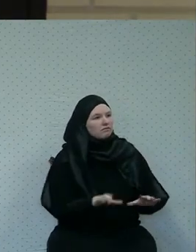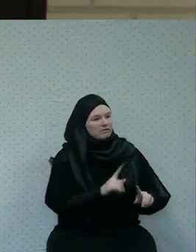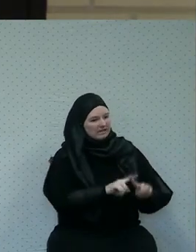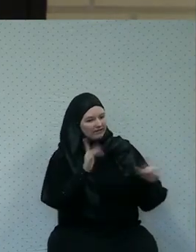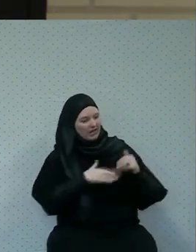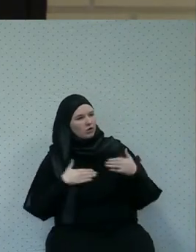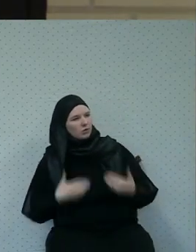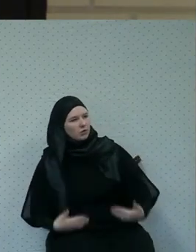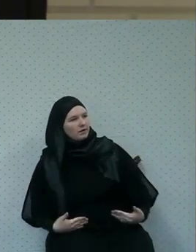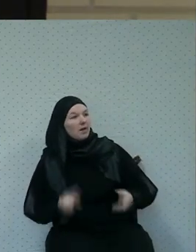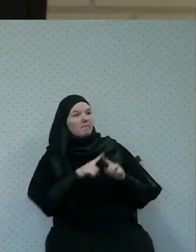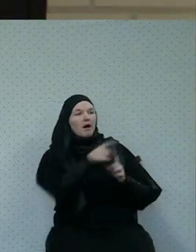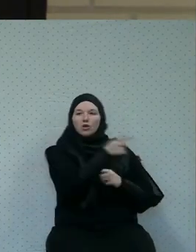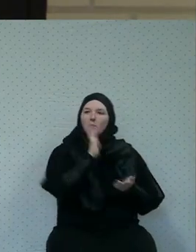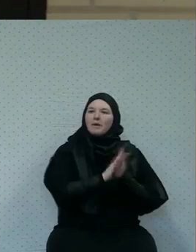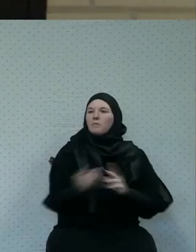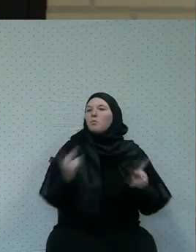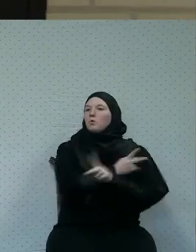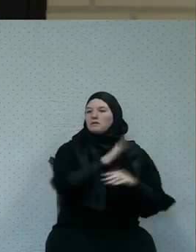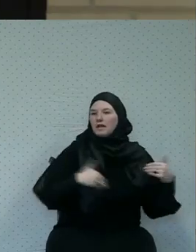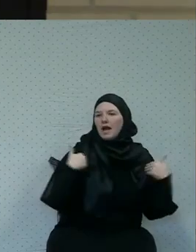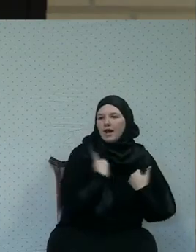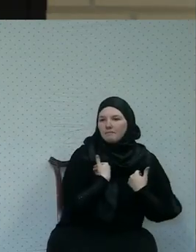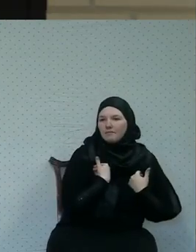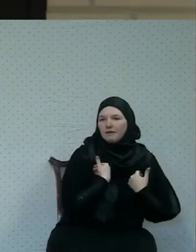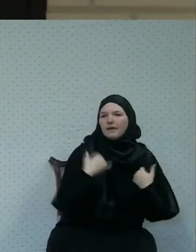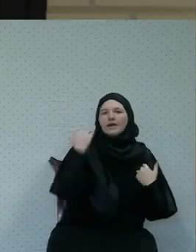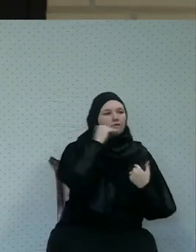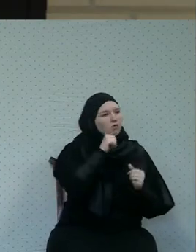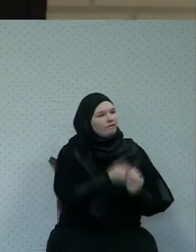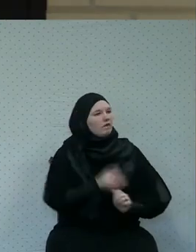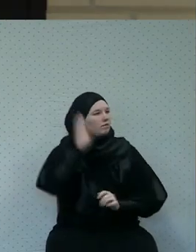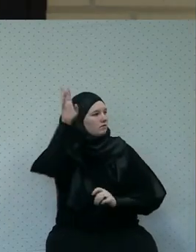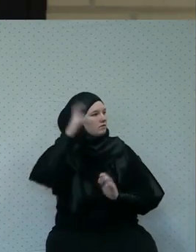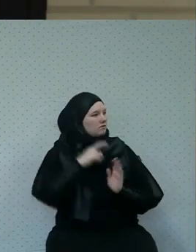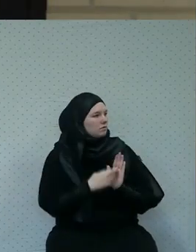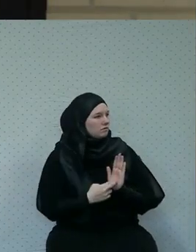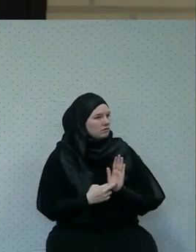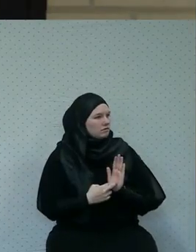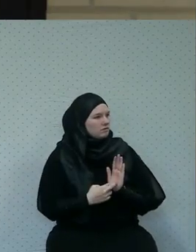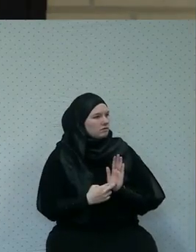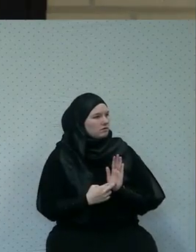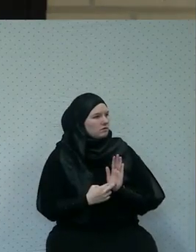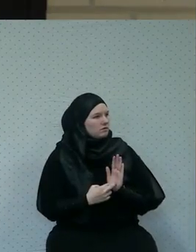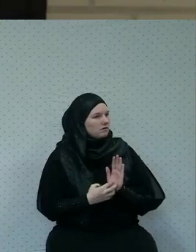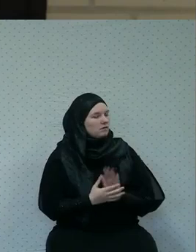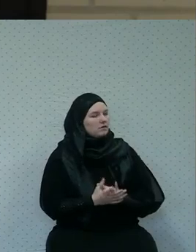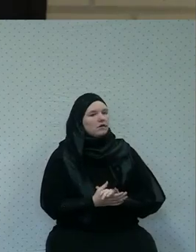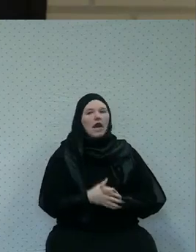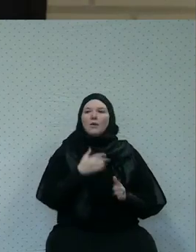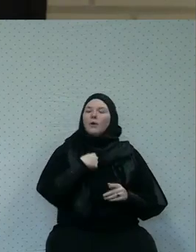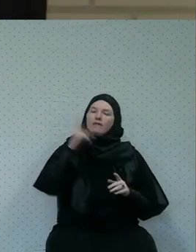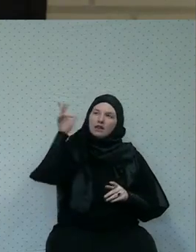with one thing, that we should listen to the good advice of Umar ibn Khattab radiallahu